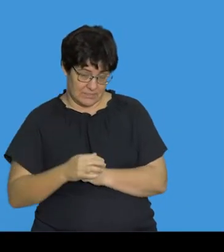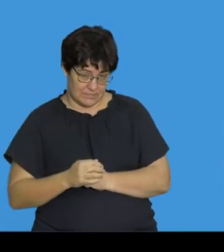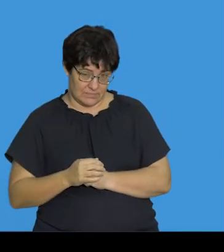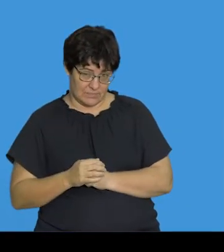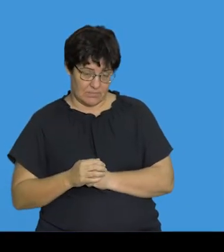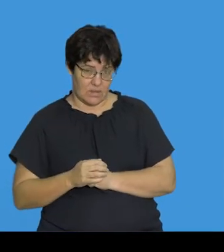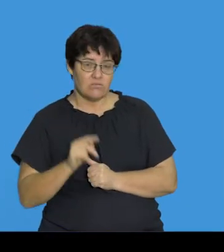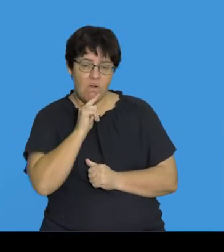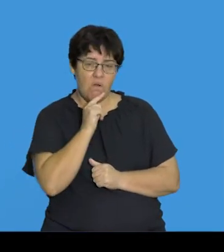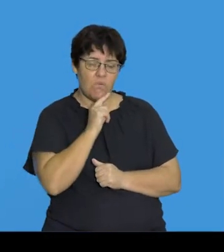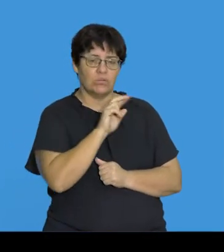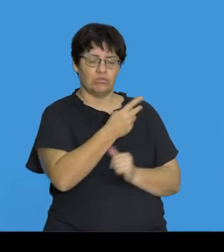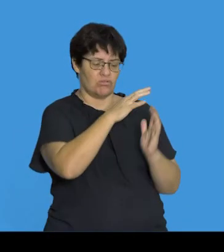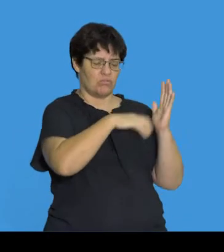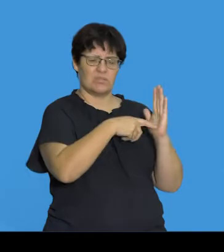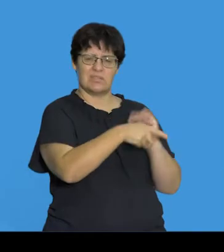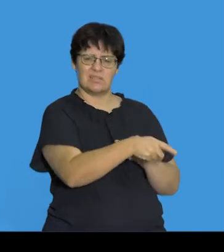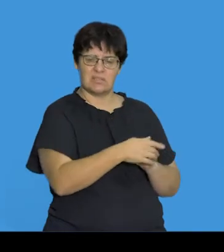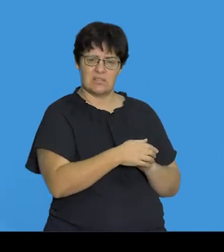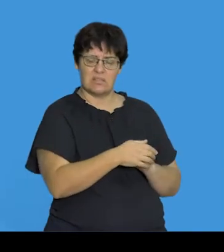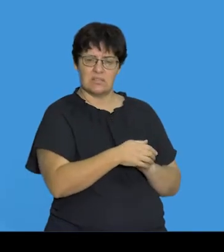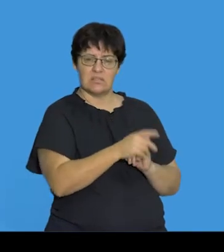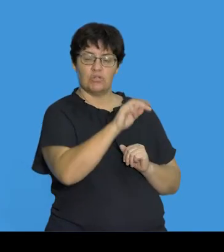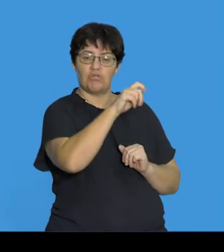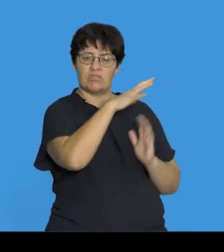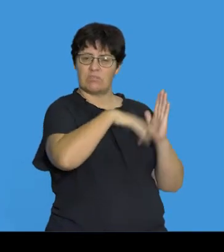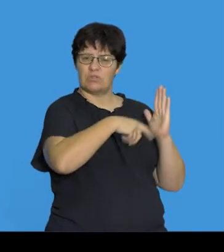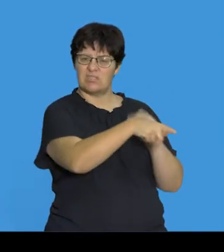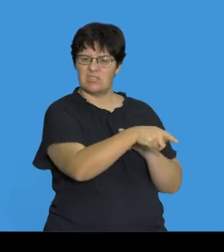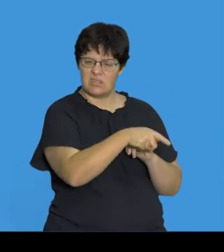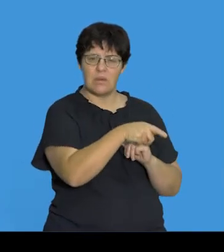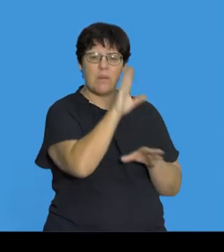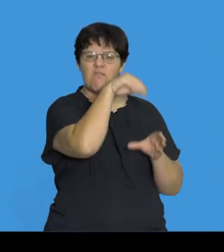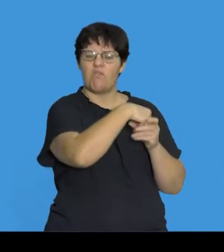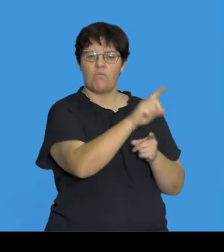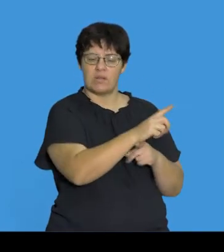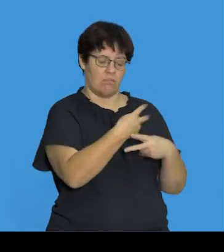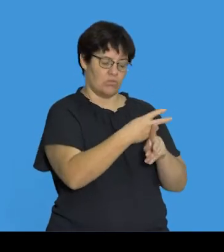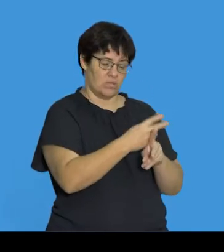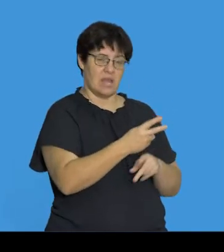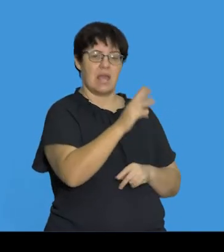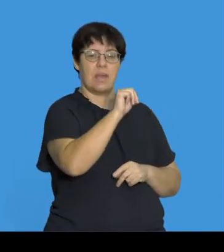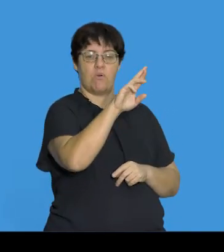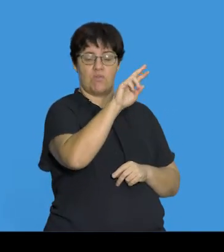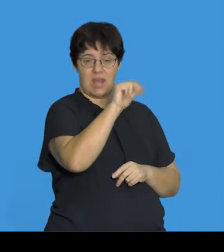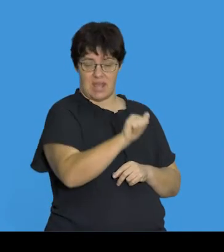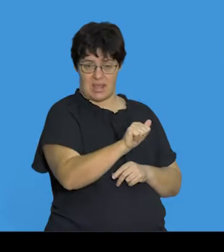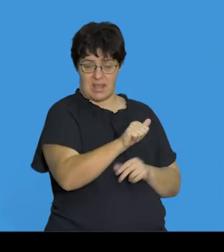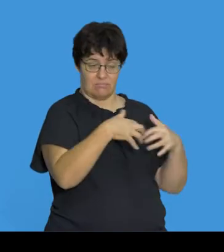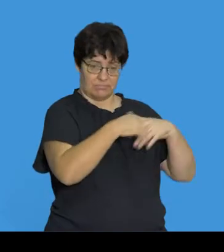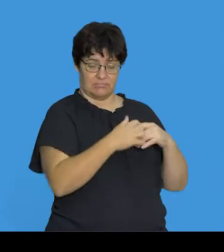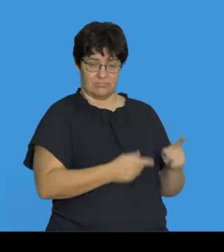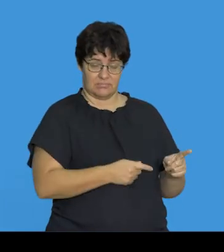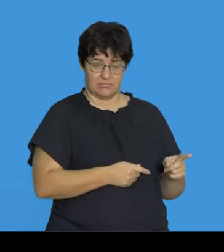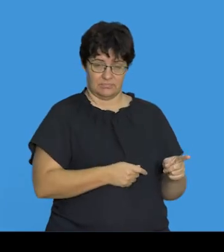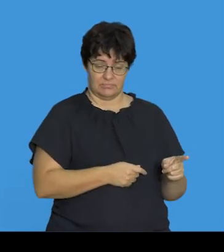process of transcription. So when we look at transcription, transcription involves the production of mRNA. The